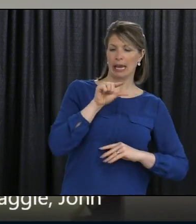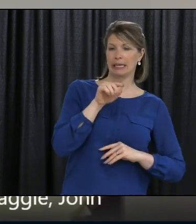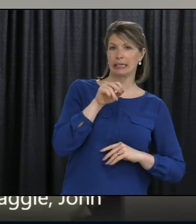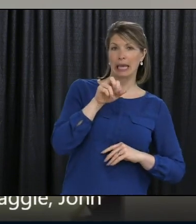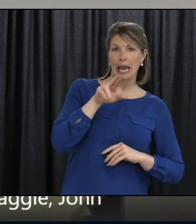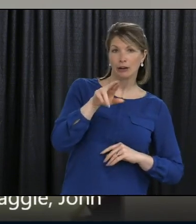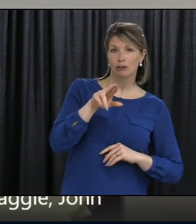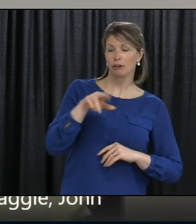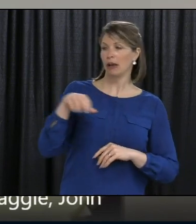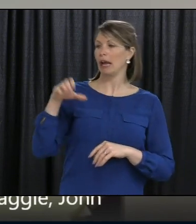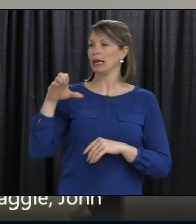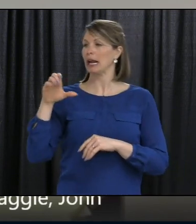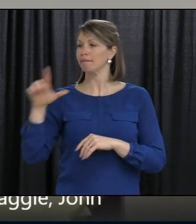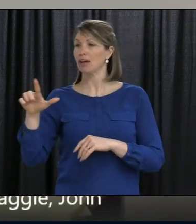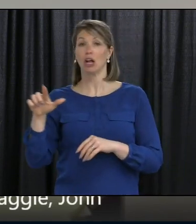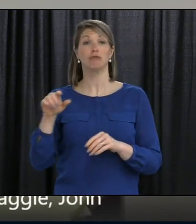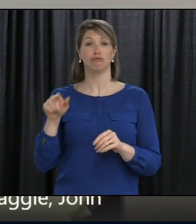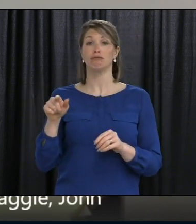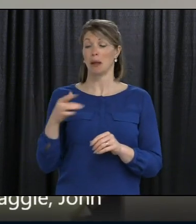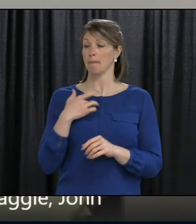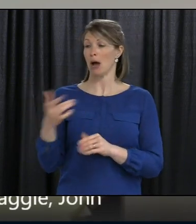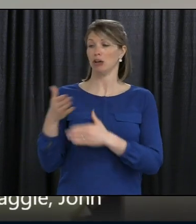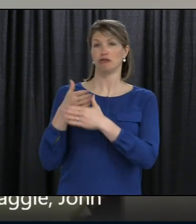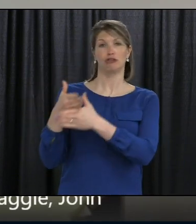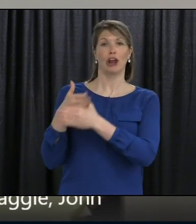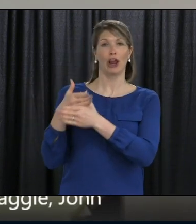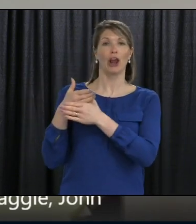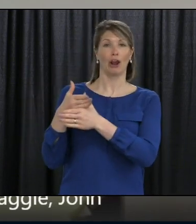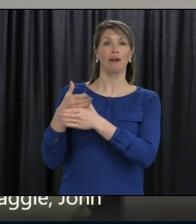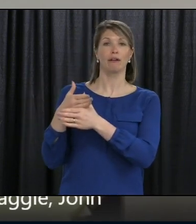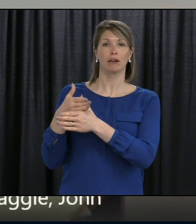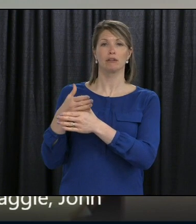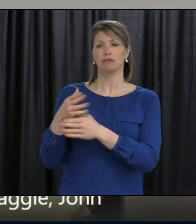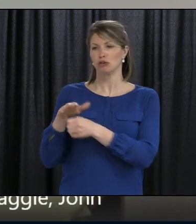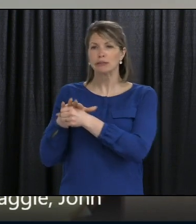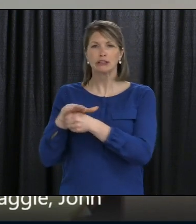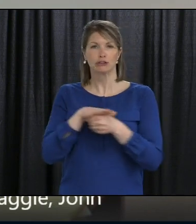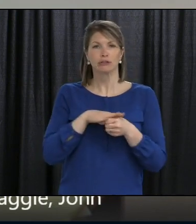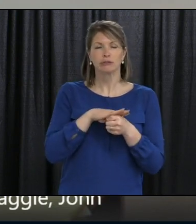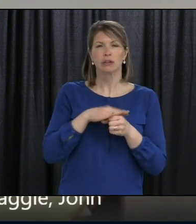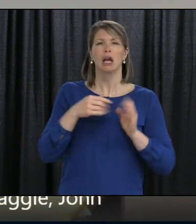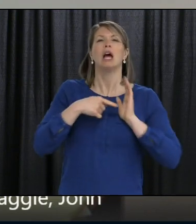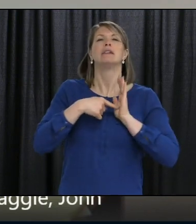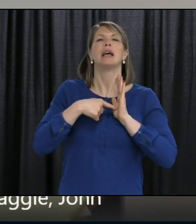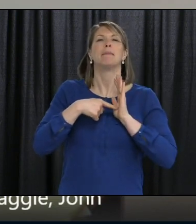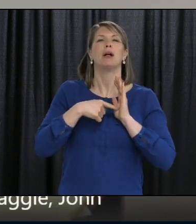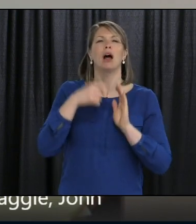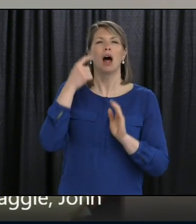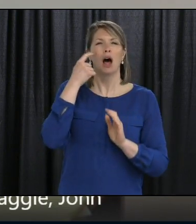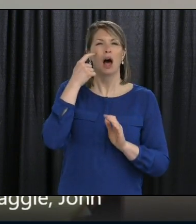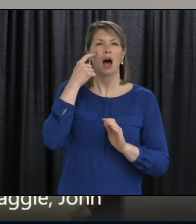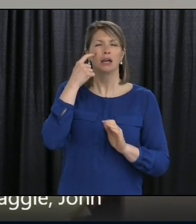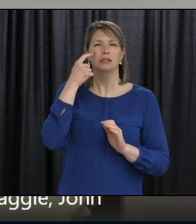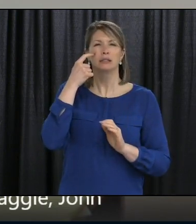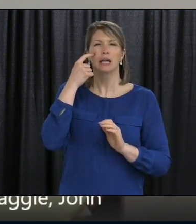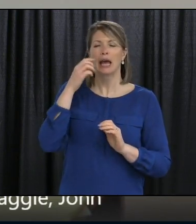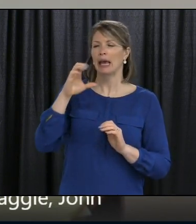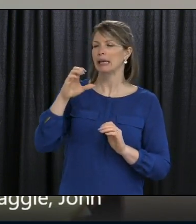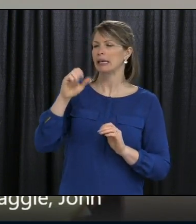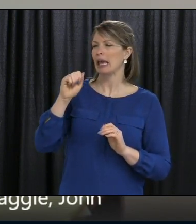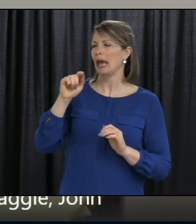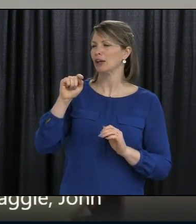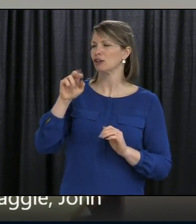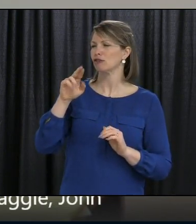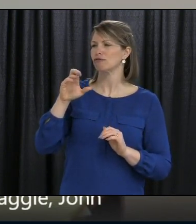personal experience. Certainly there has been some mobility around, for example, cataracts, which was a topical issue before